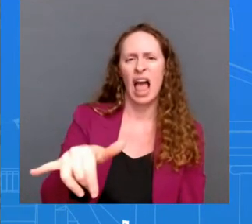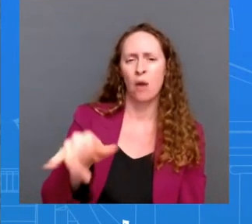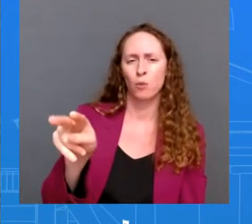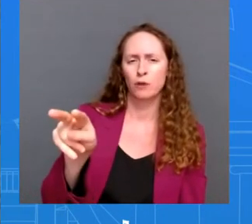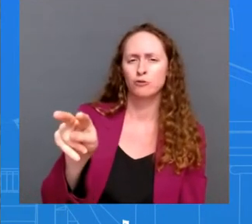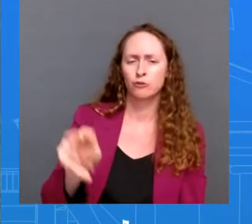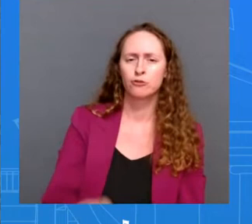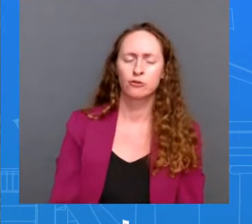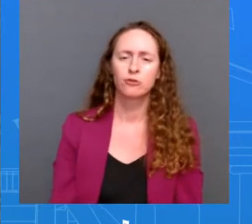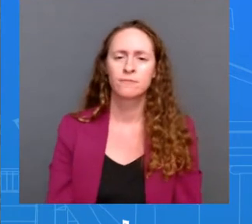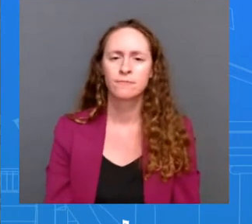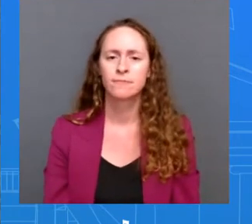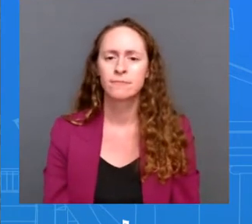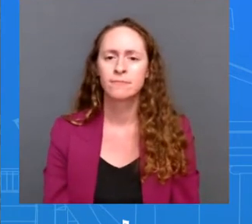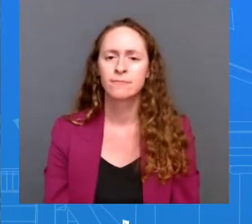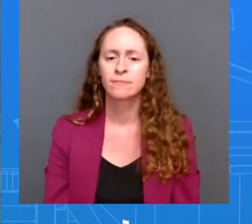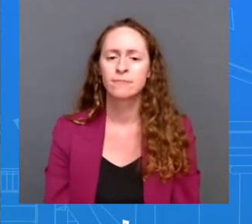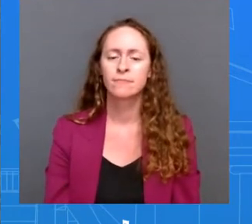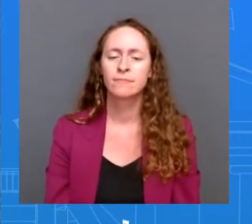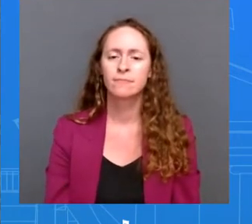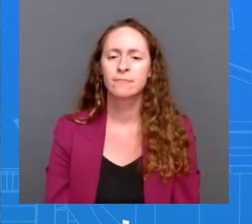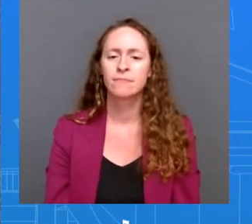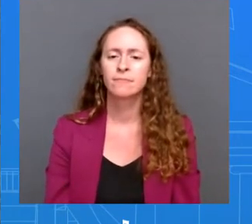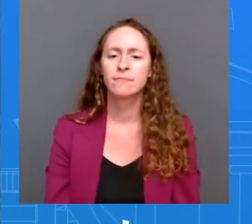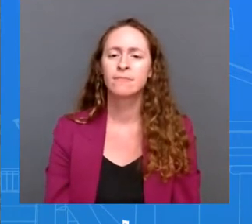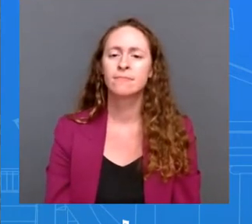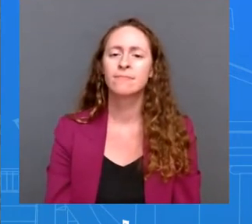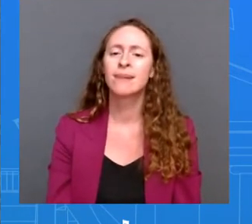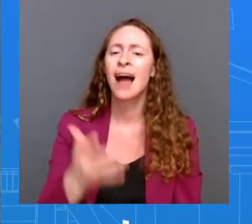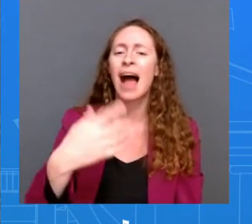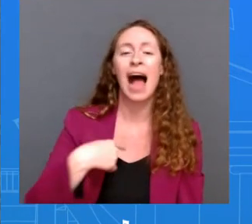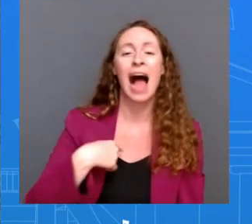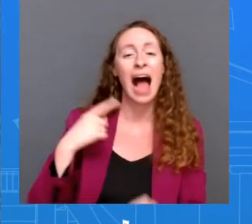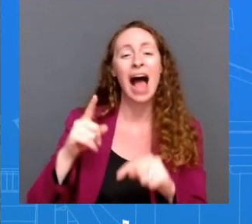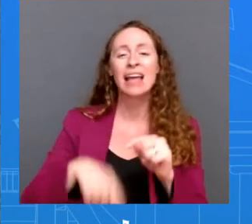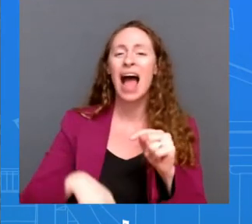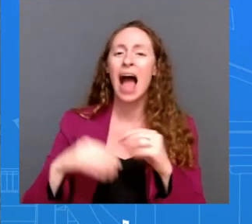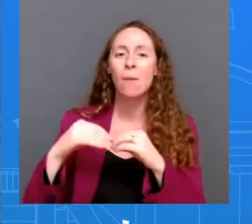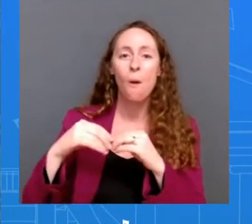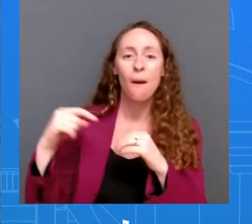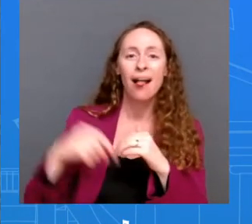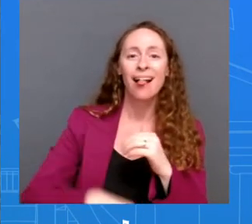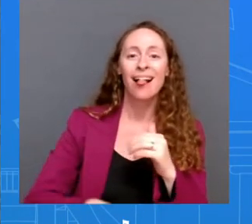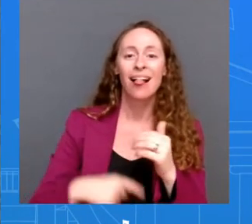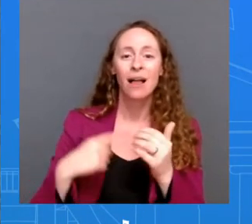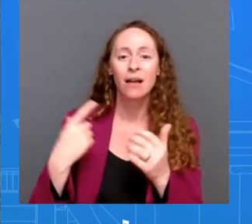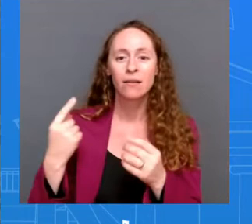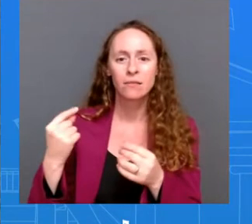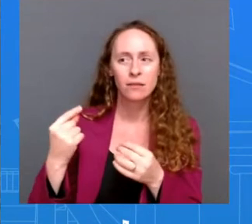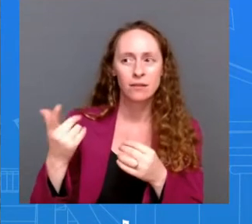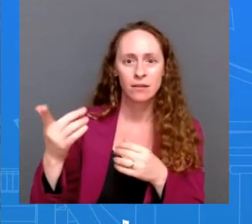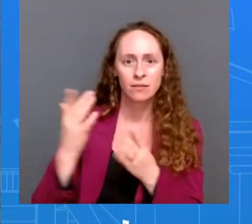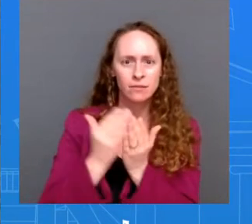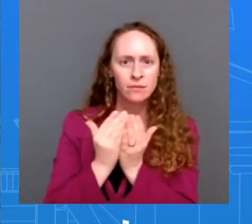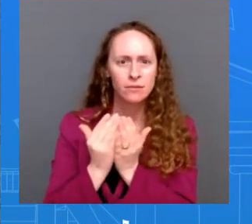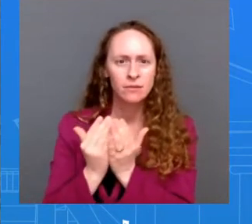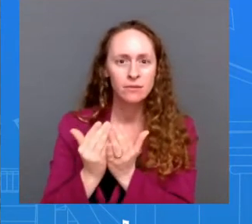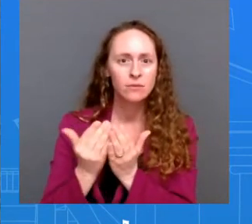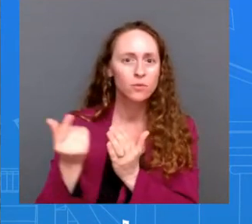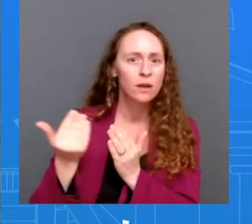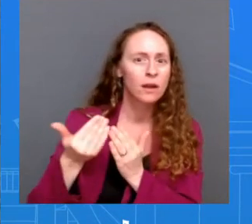there. Again, I won't get ahead of the ship's schedule, but the president believed that it was the prudent thing to